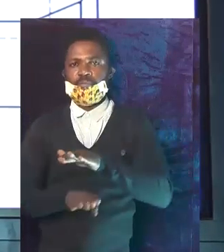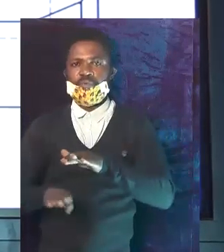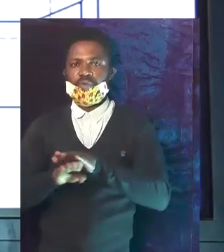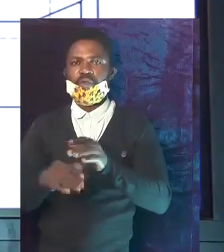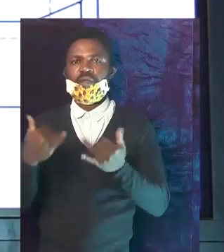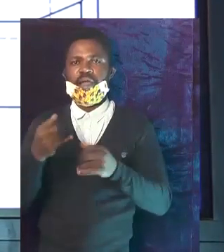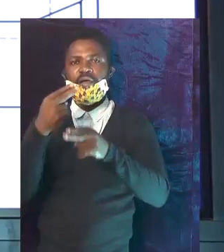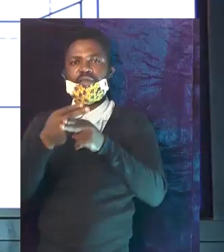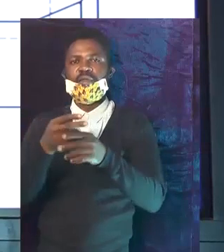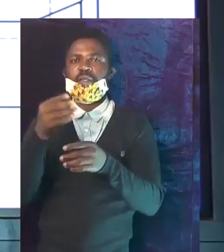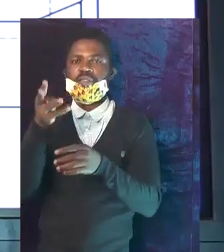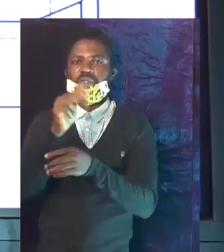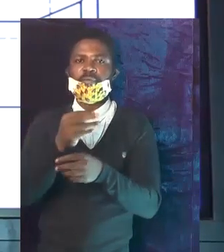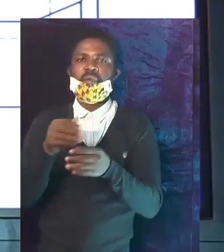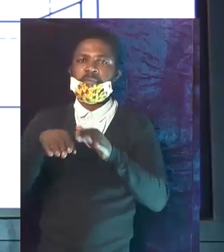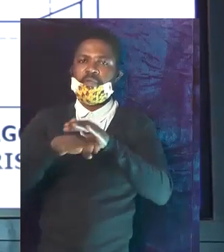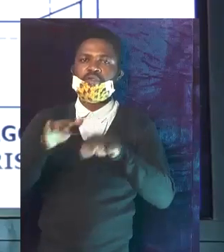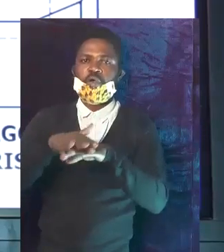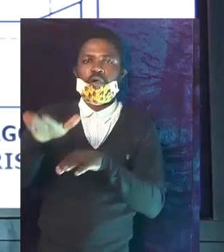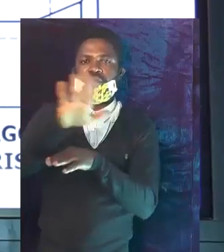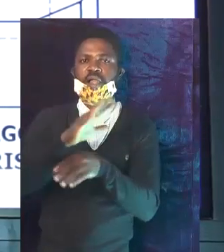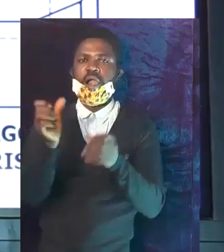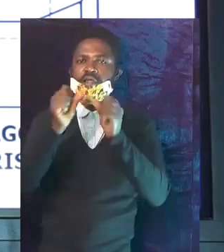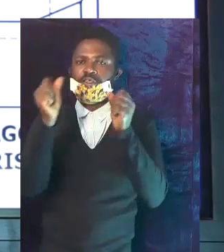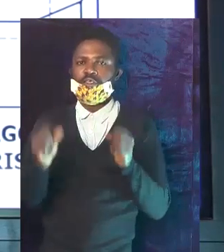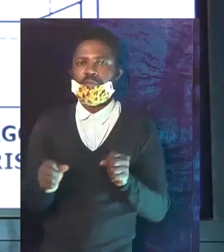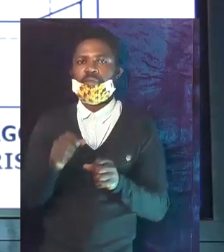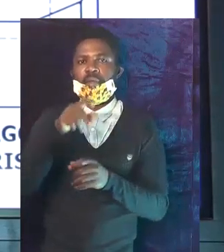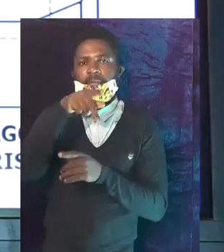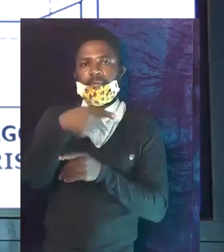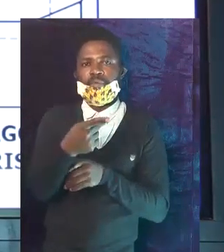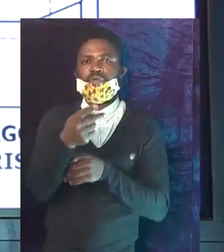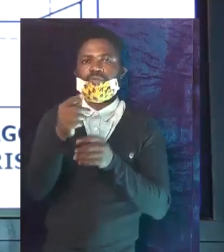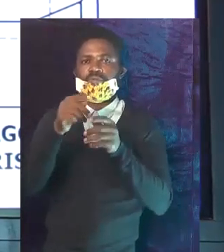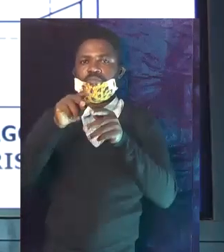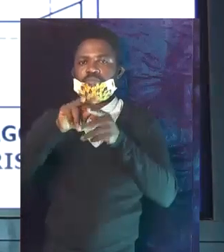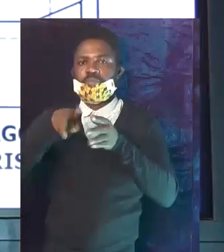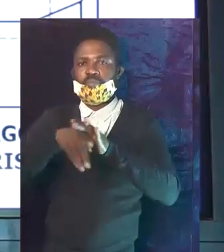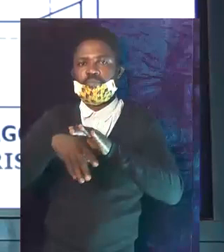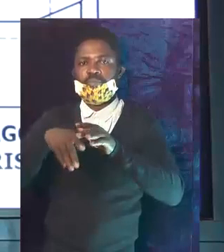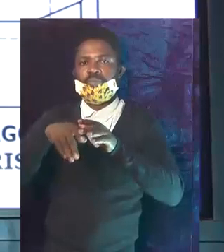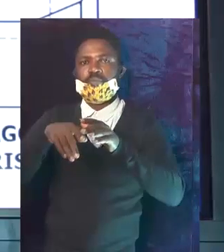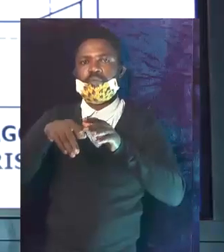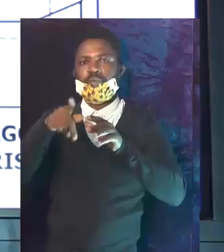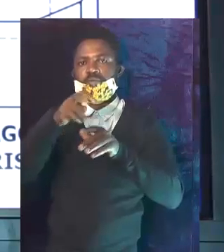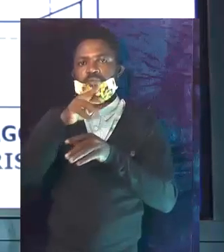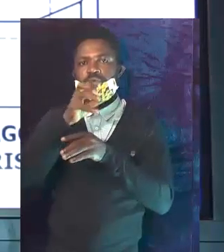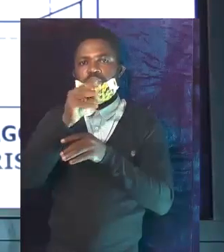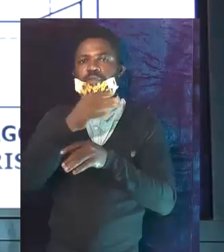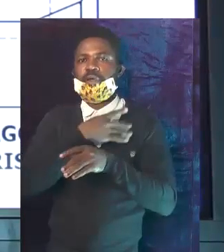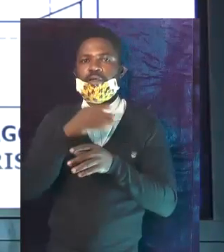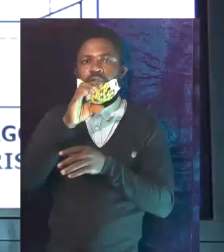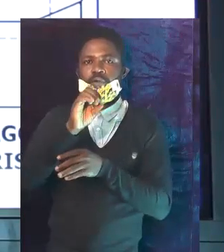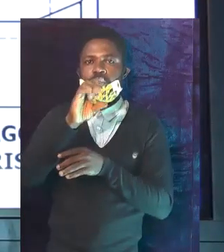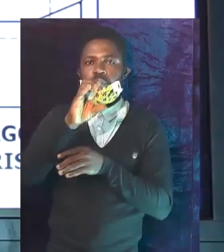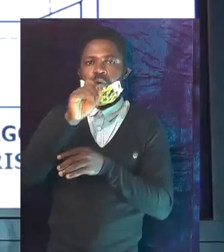them based on their shapes. You have pentagonal prism, hexagonal prism, heptagonal prism, and